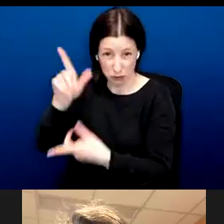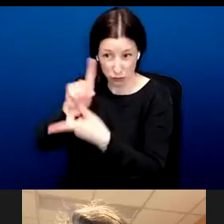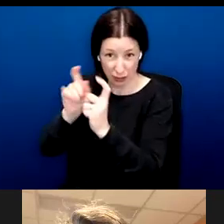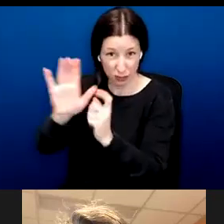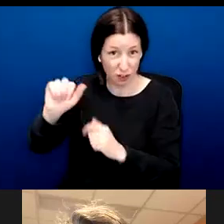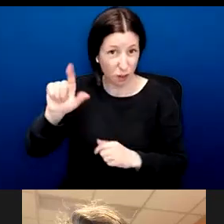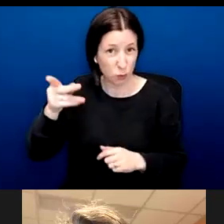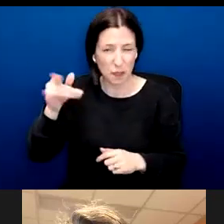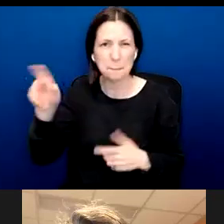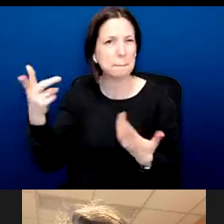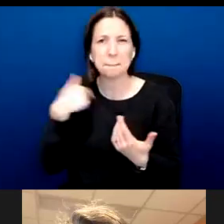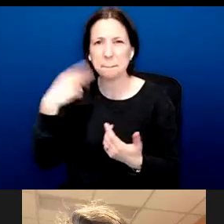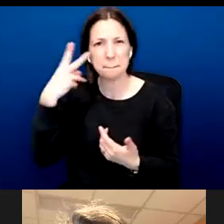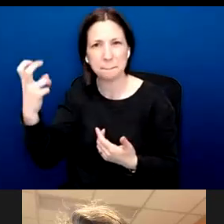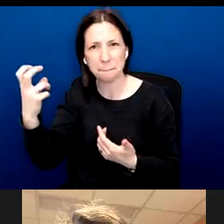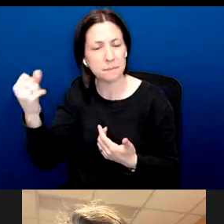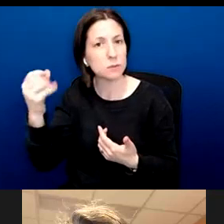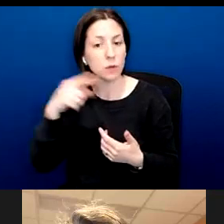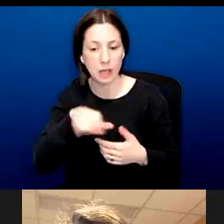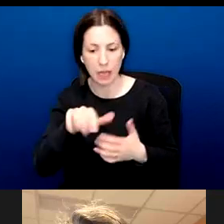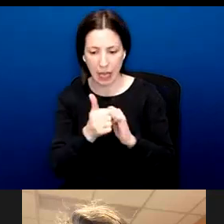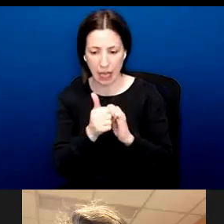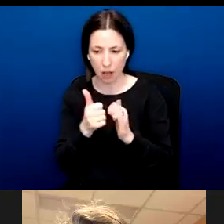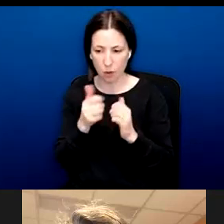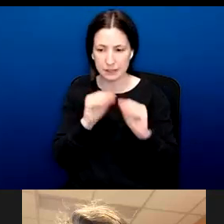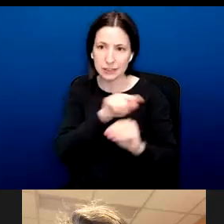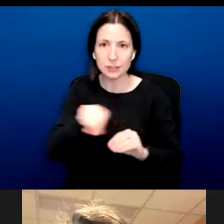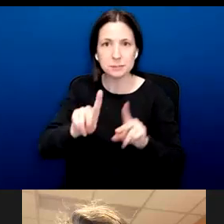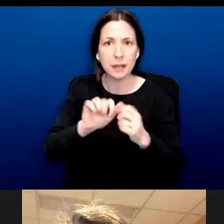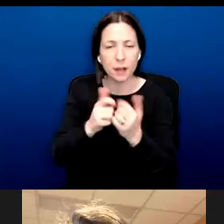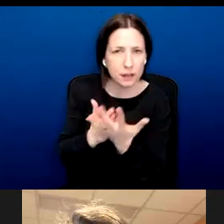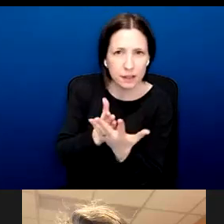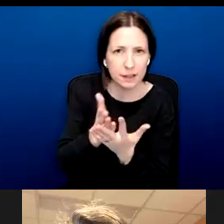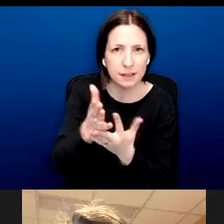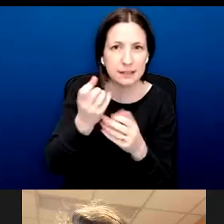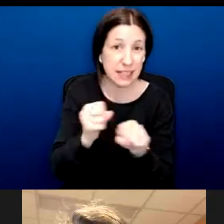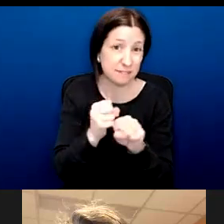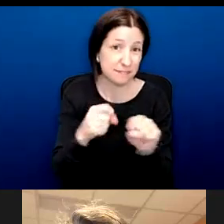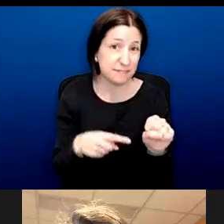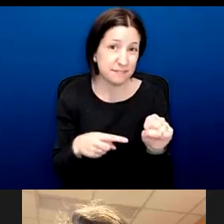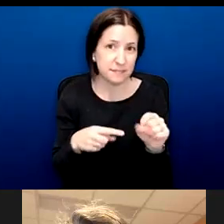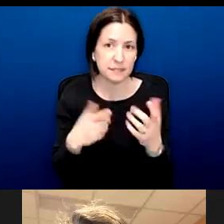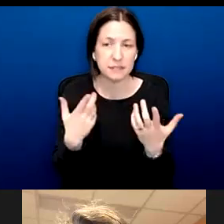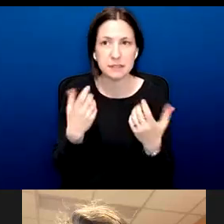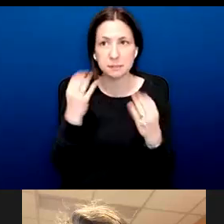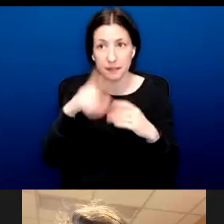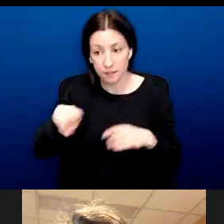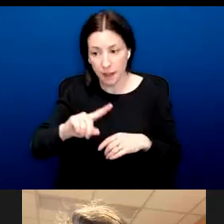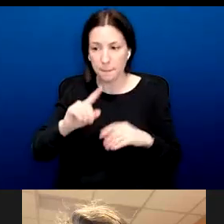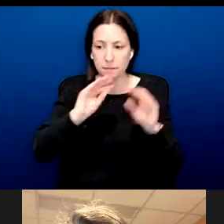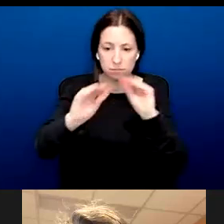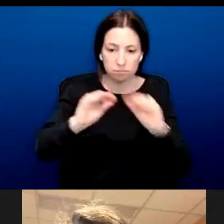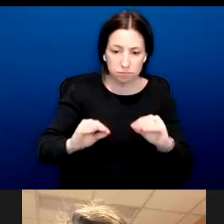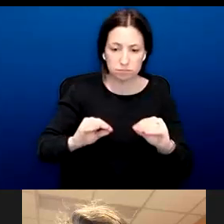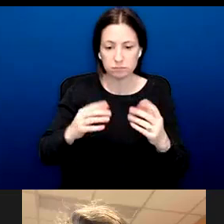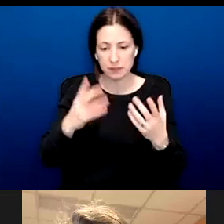of navigate these spaces safely? Because a lot of them, when they are engaging or looking for information or making posts for their own identities,